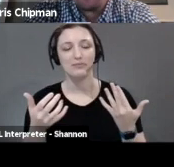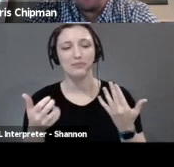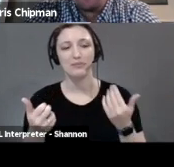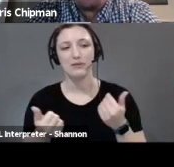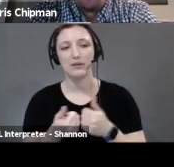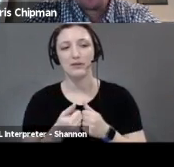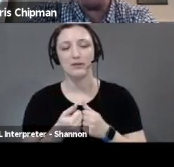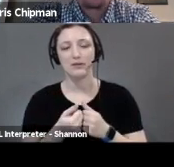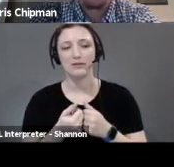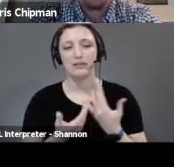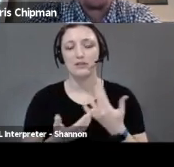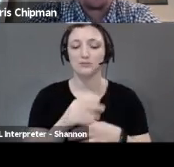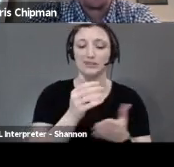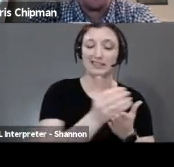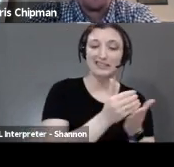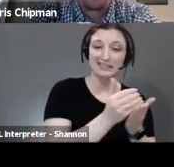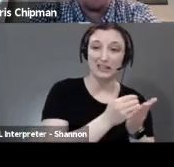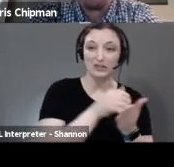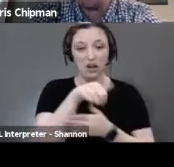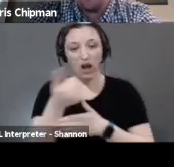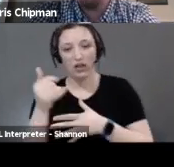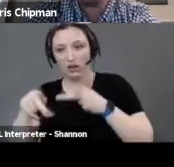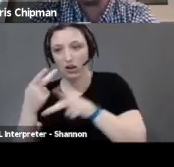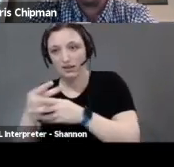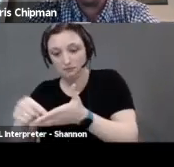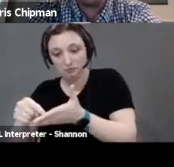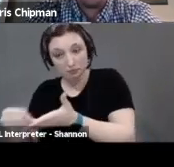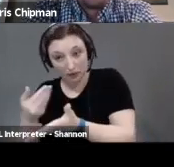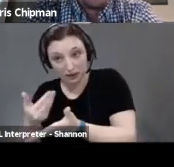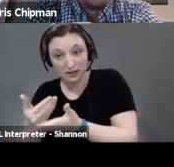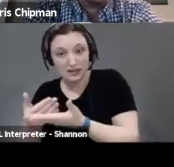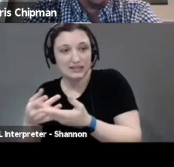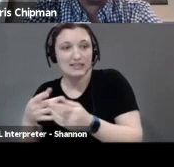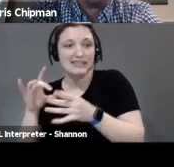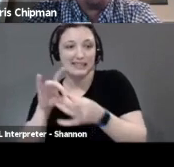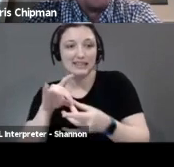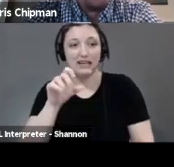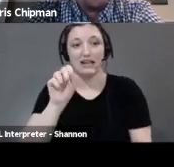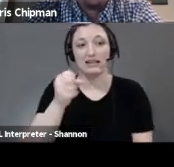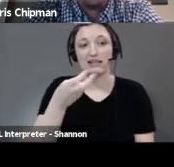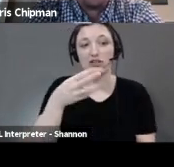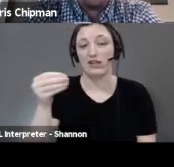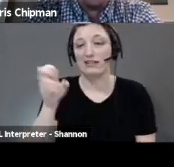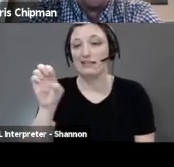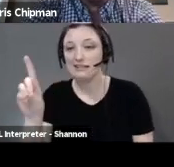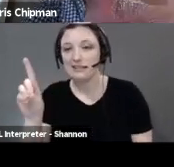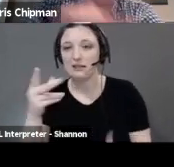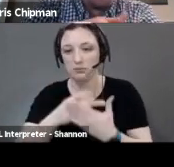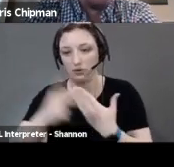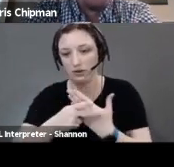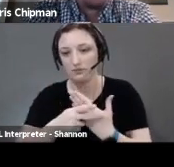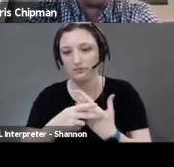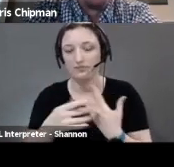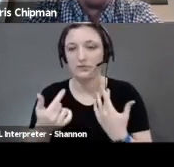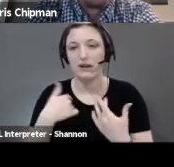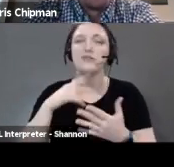salary versus other forms of compensation comes down to the SHRED program. As a founder, so maybe I'll step